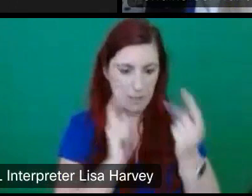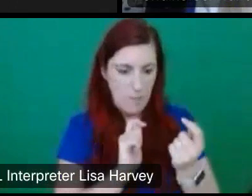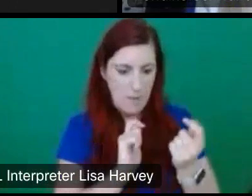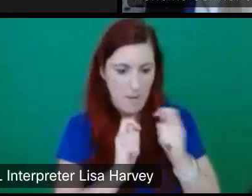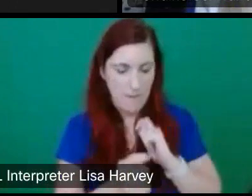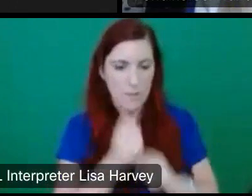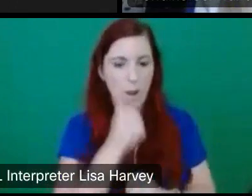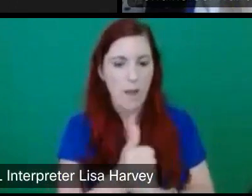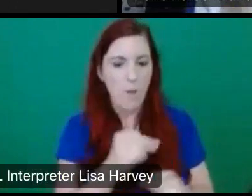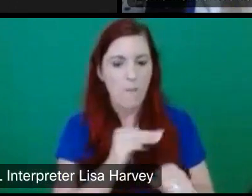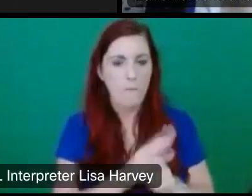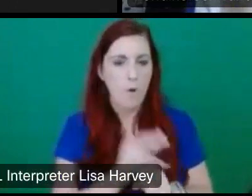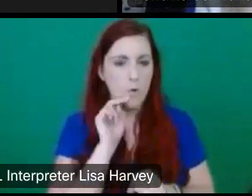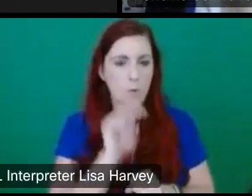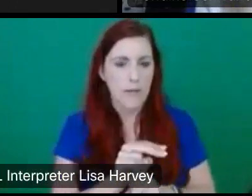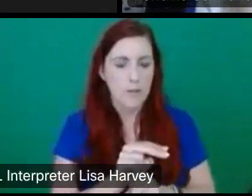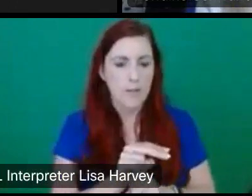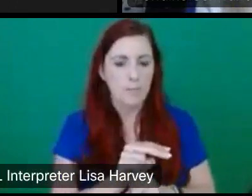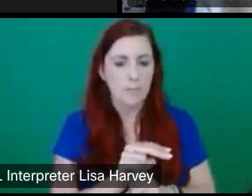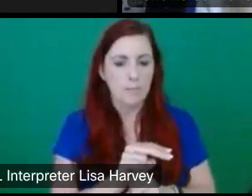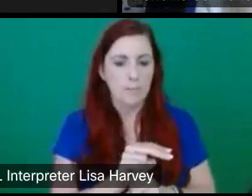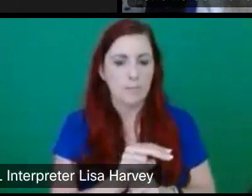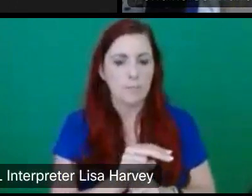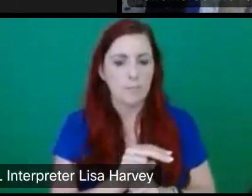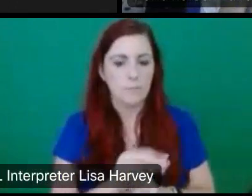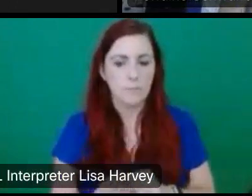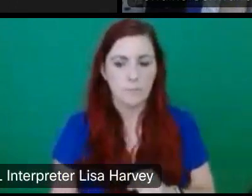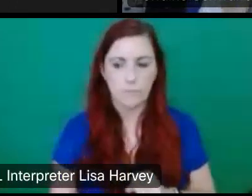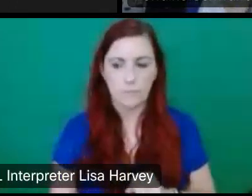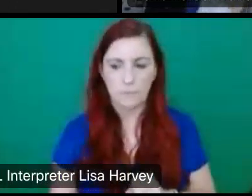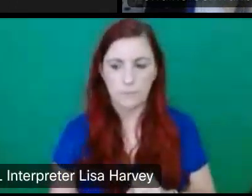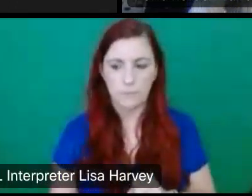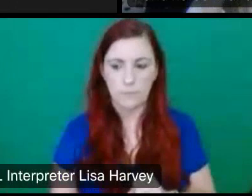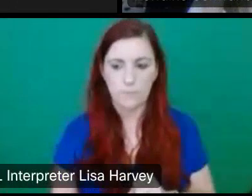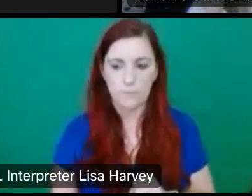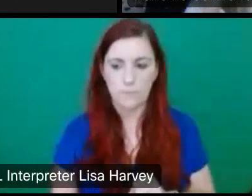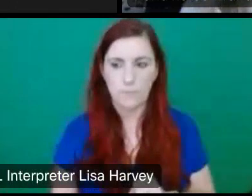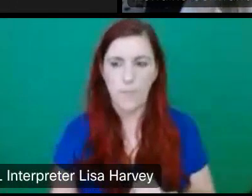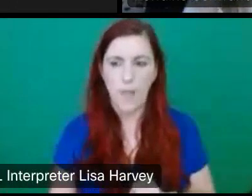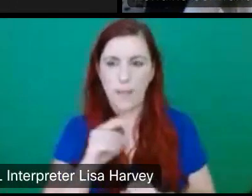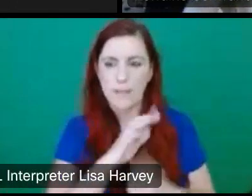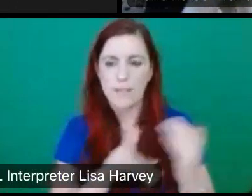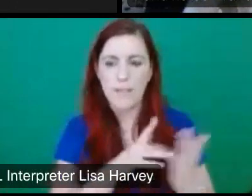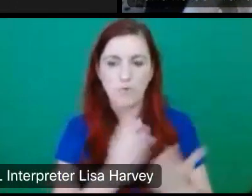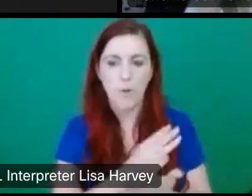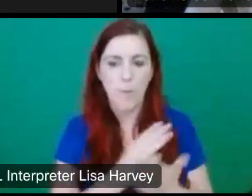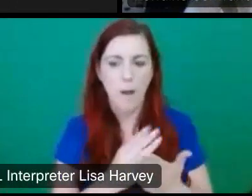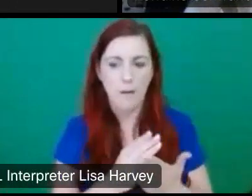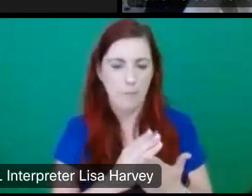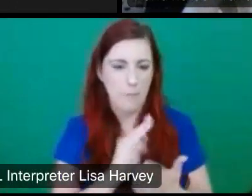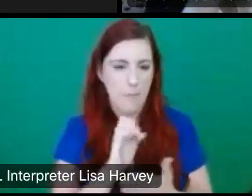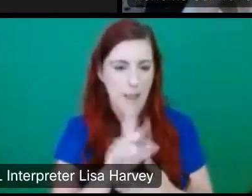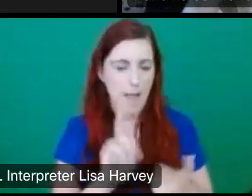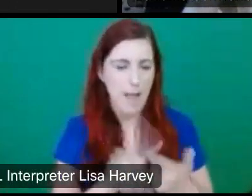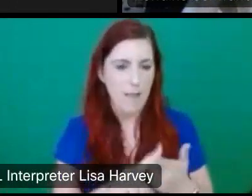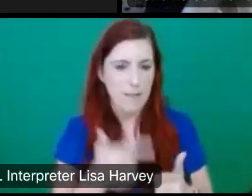for the notifications of these incidents, which is a central part of the bill. The second part,